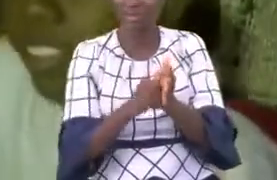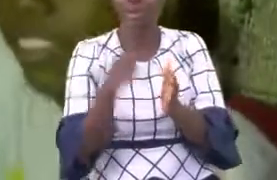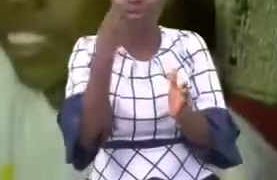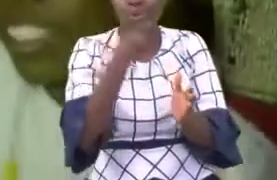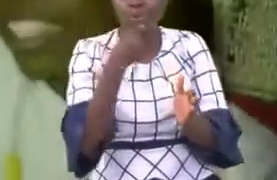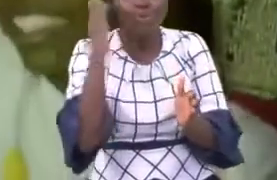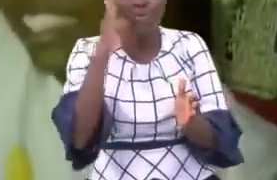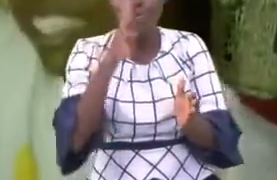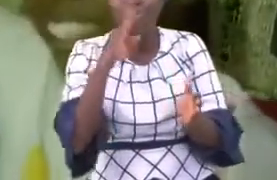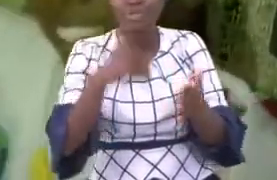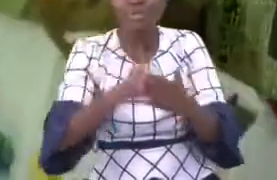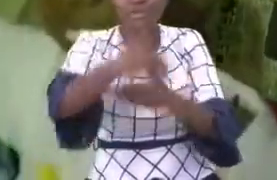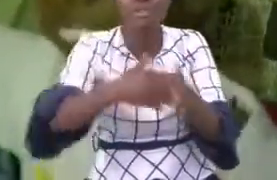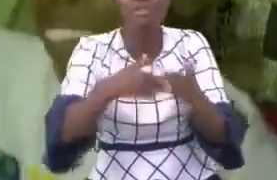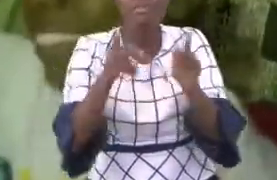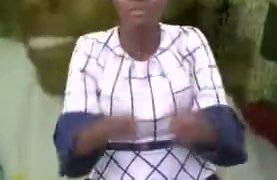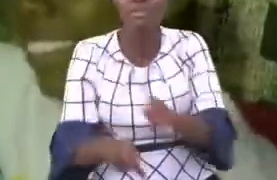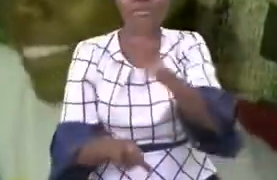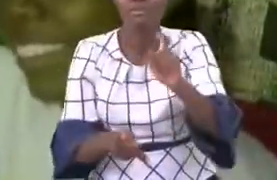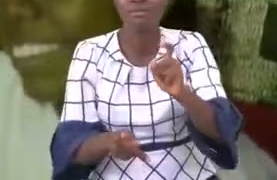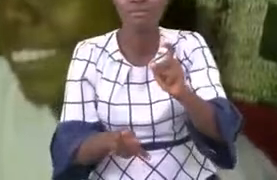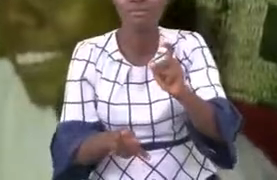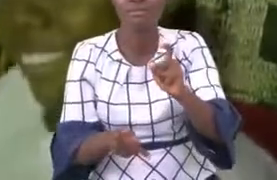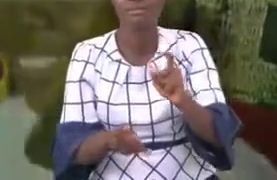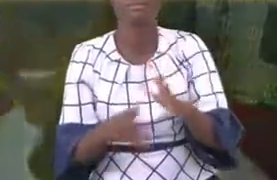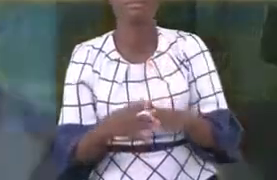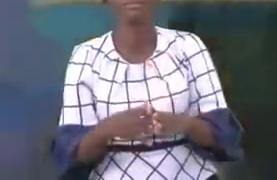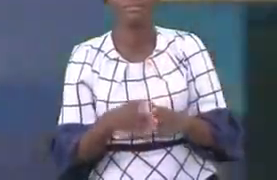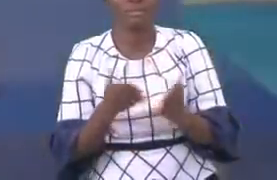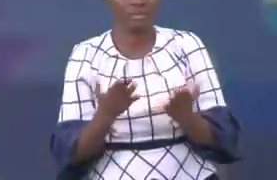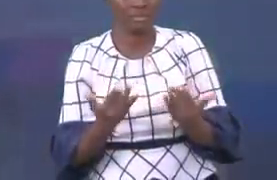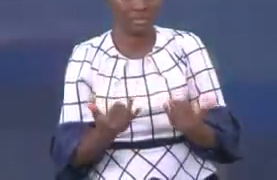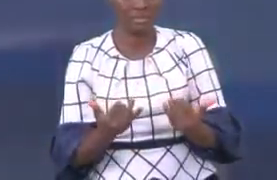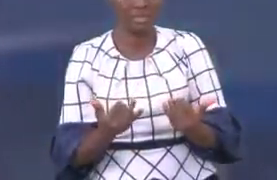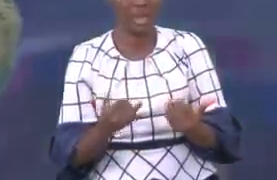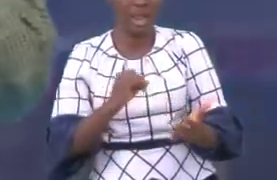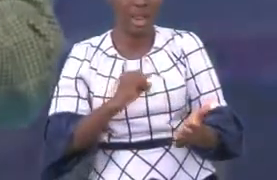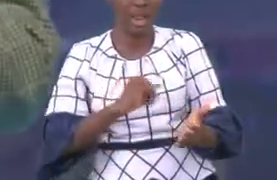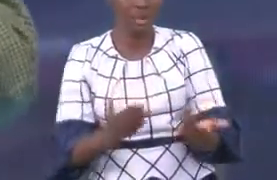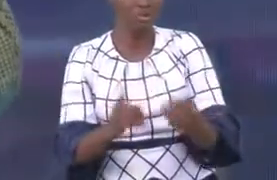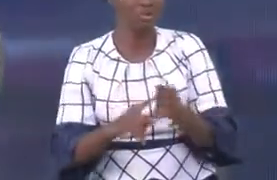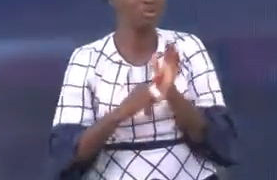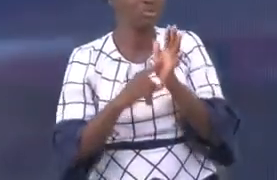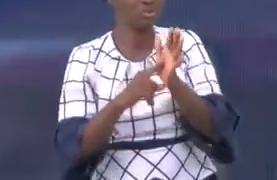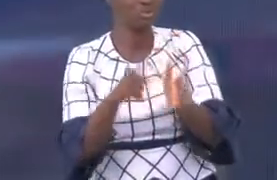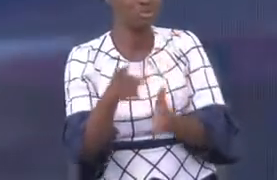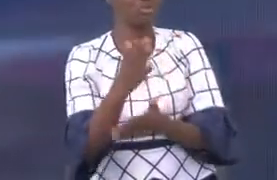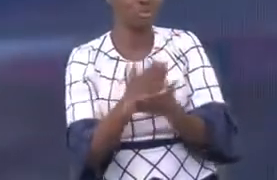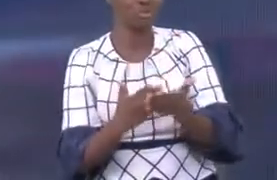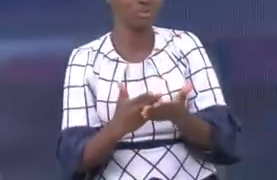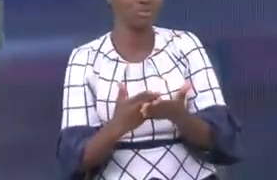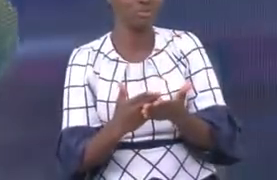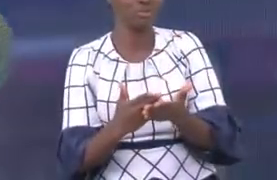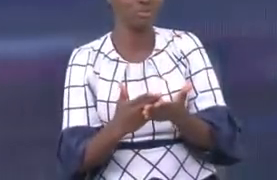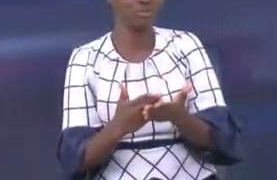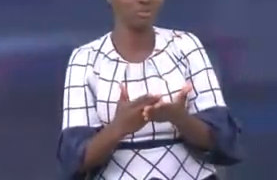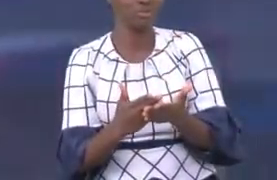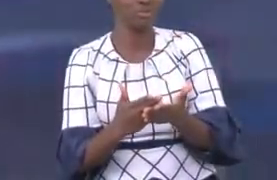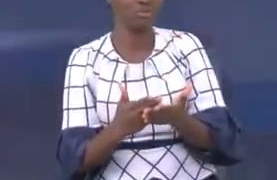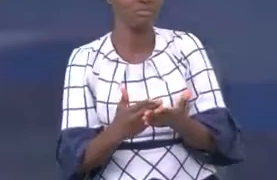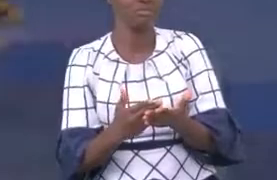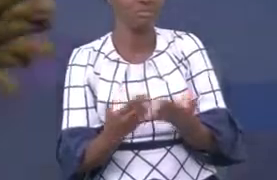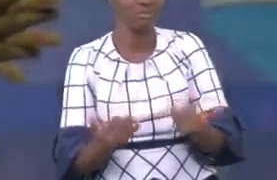you some, just two tonight. I'll tell you more later. Tonight, let me tell